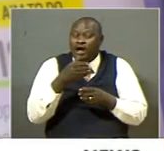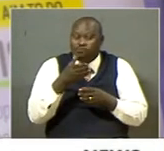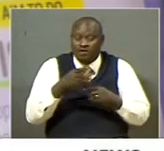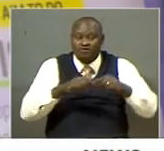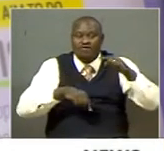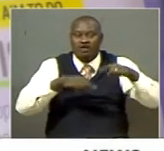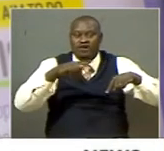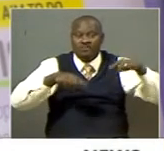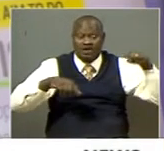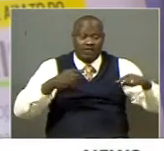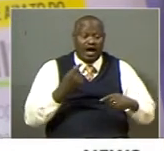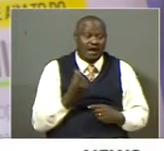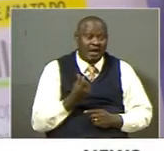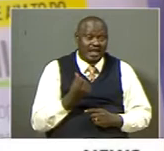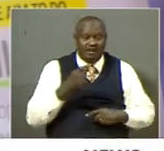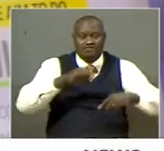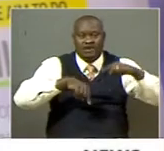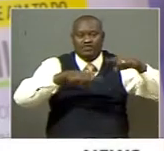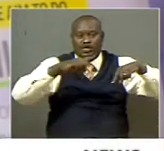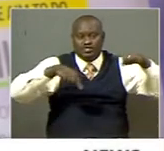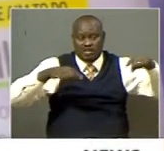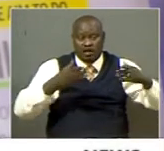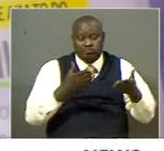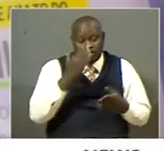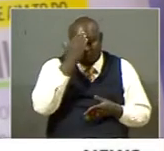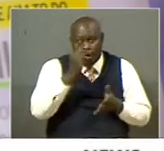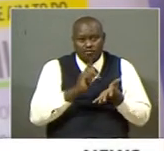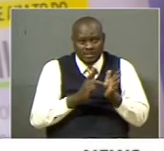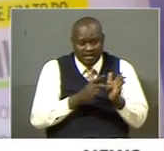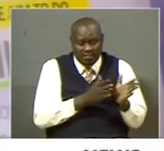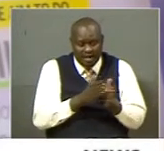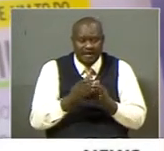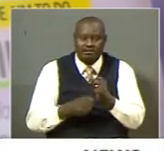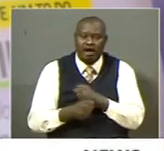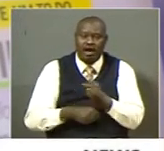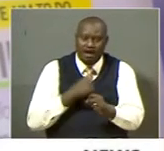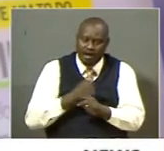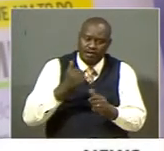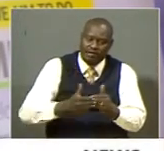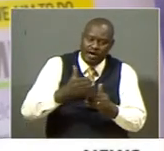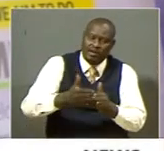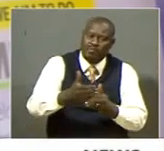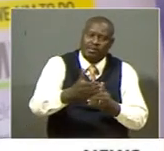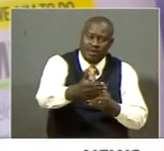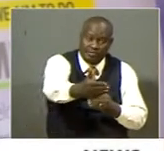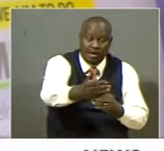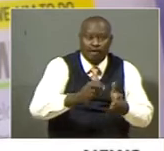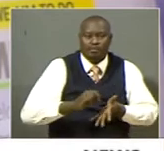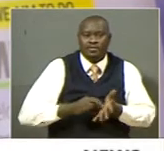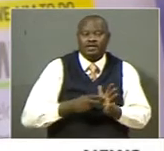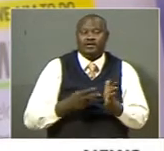of price, because these projects are going to be implemented over a number of years. We have to allow for